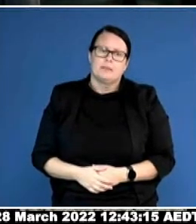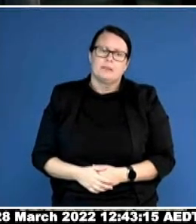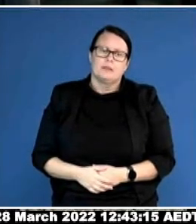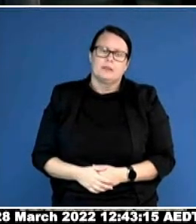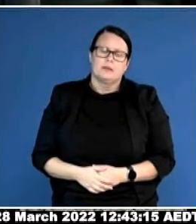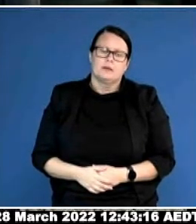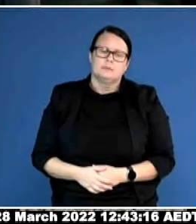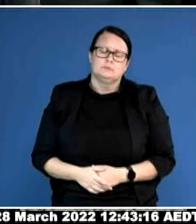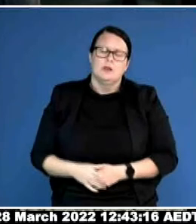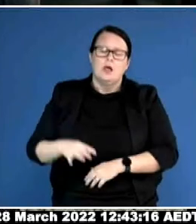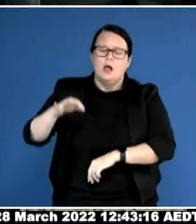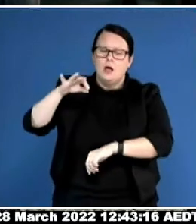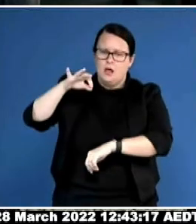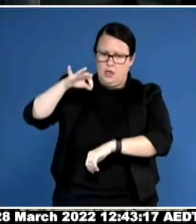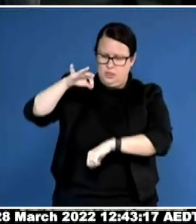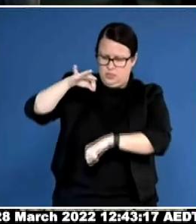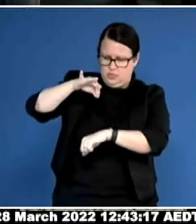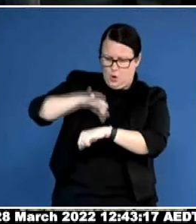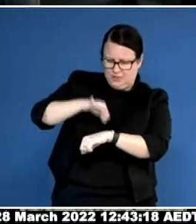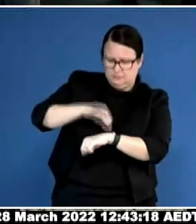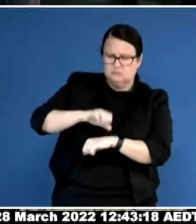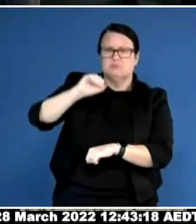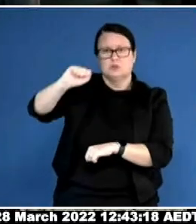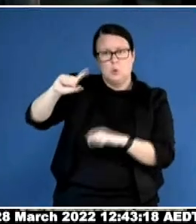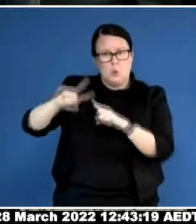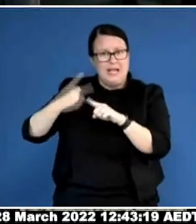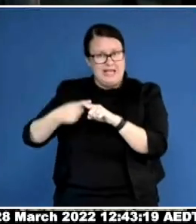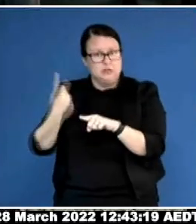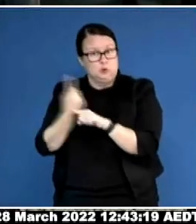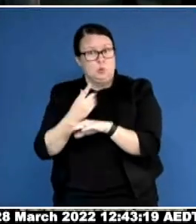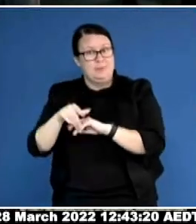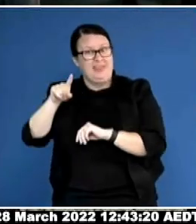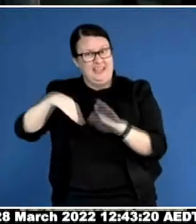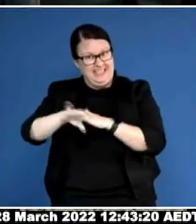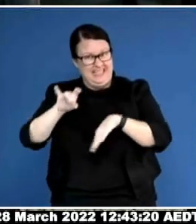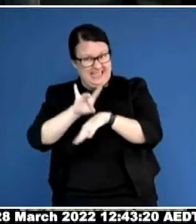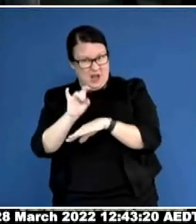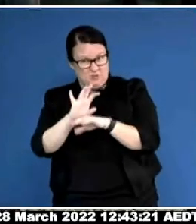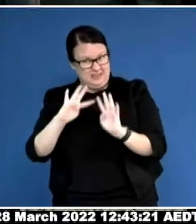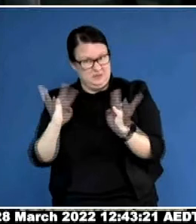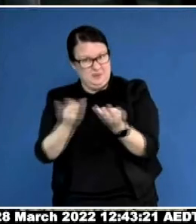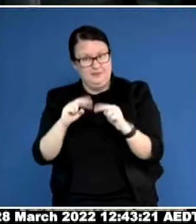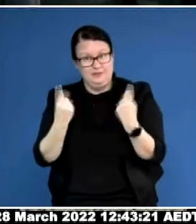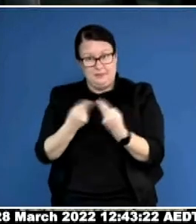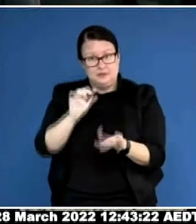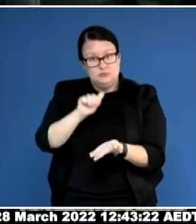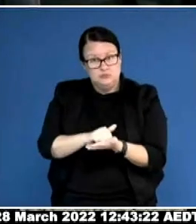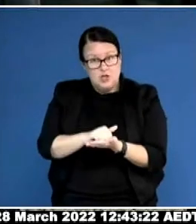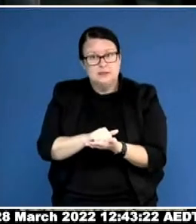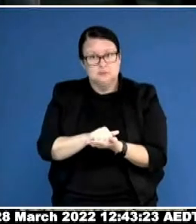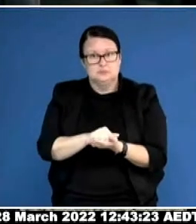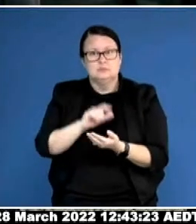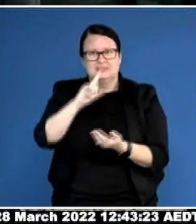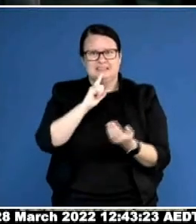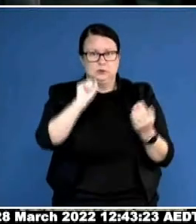that experience in the hospital, your ex spoke about that, and you've set that out in your statement as well.